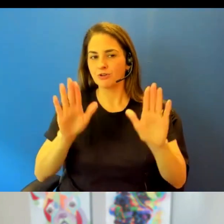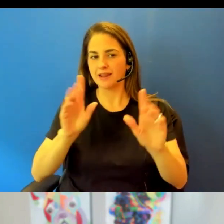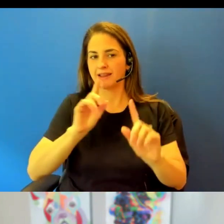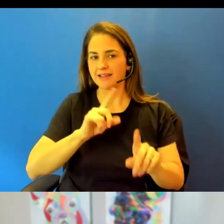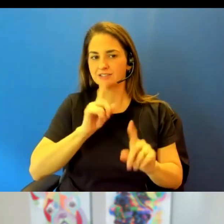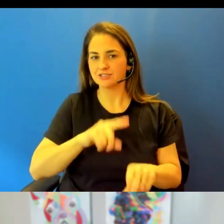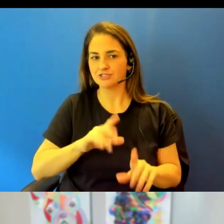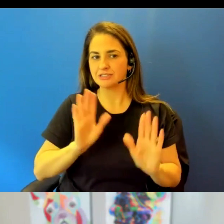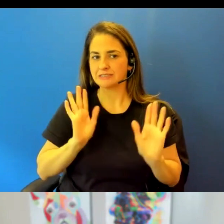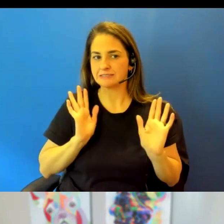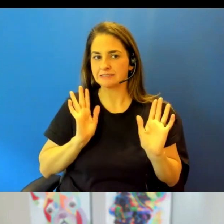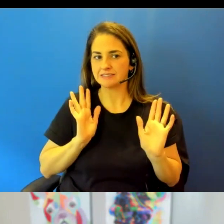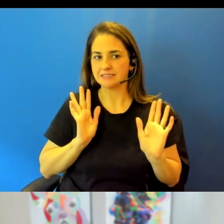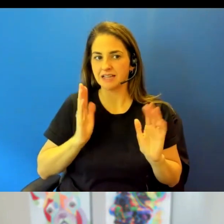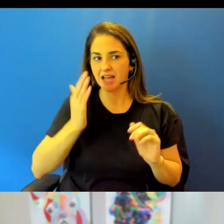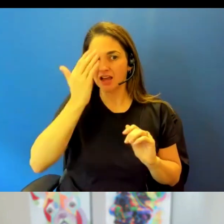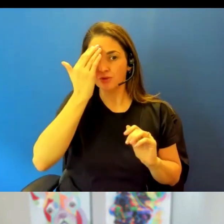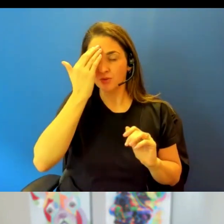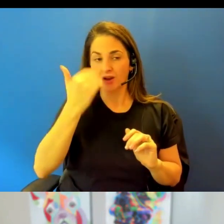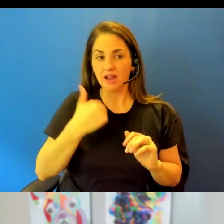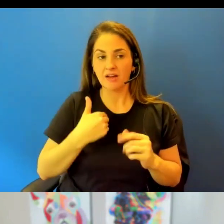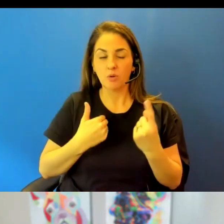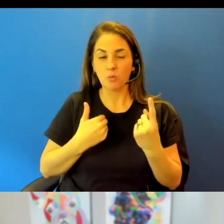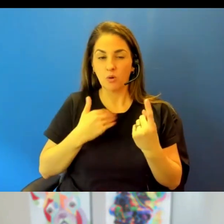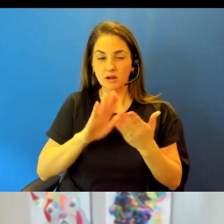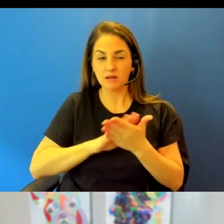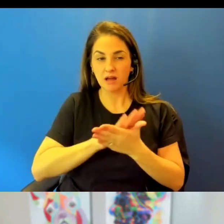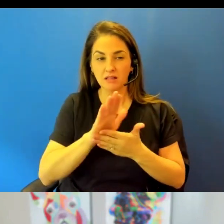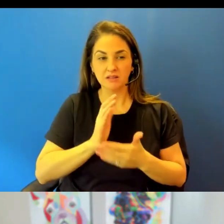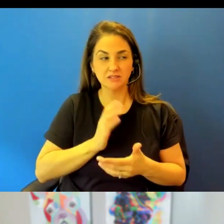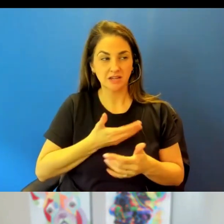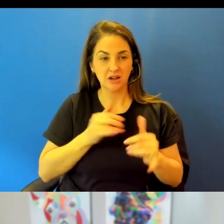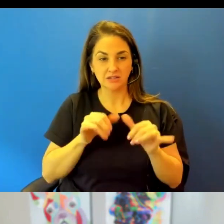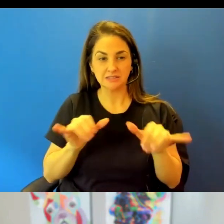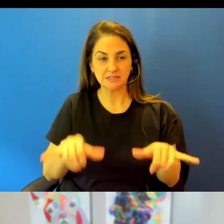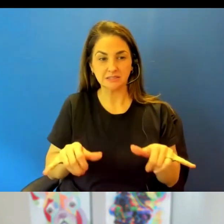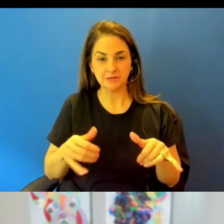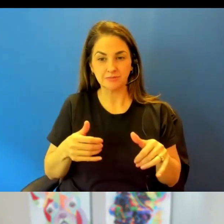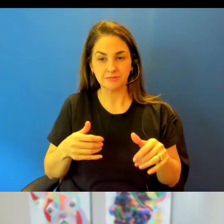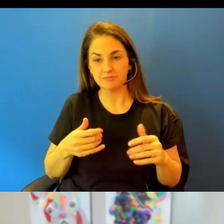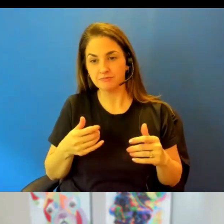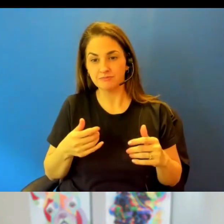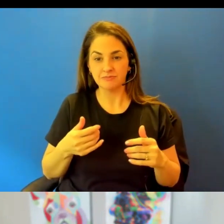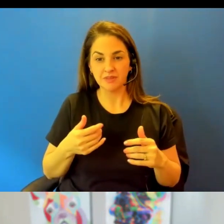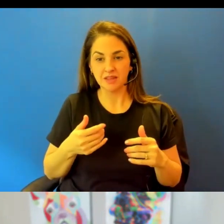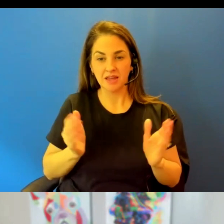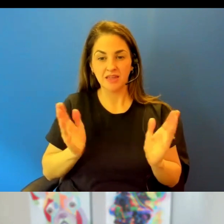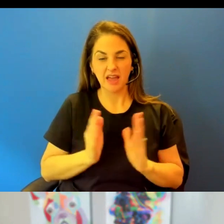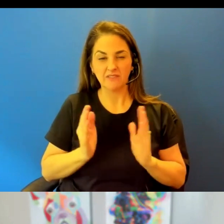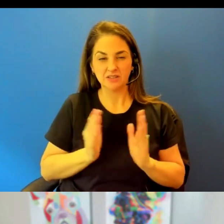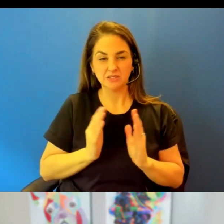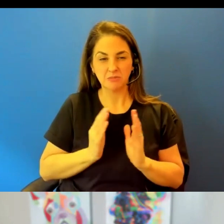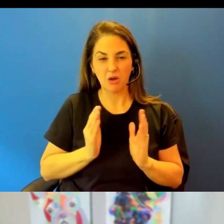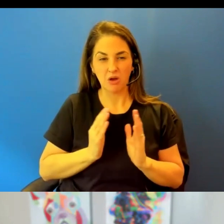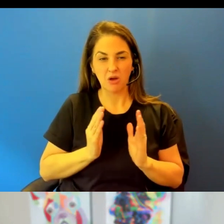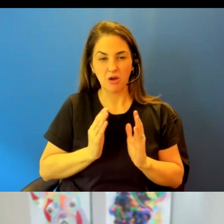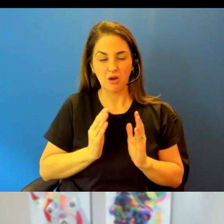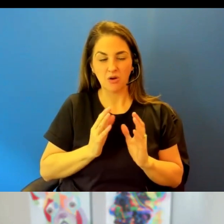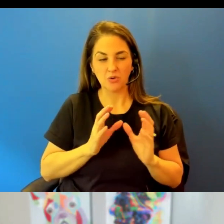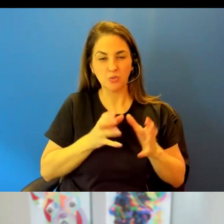I'm aware that there's at least one college in our system that has, a small fleet of trained